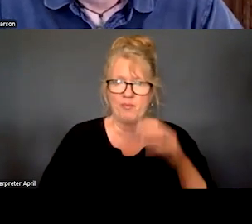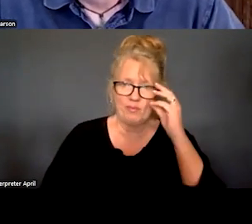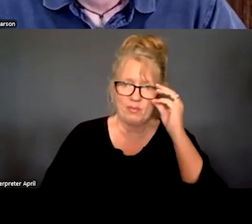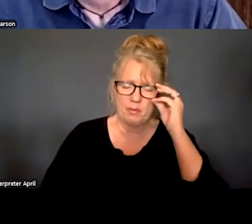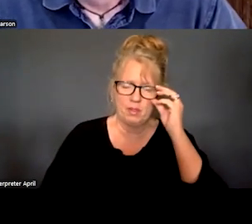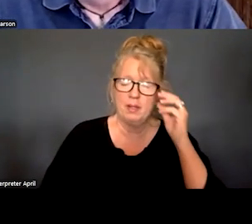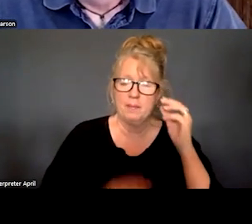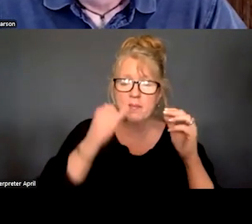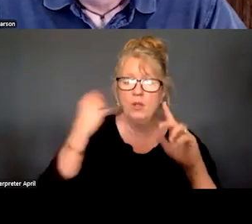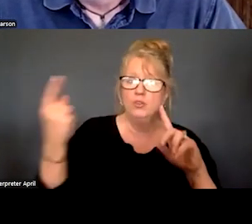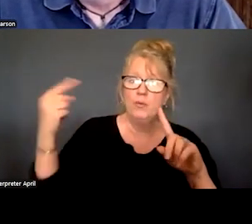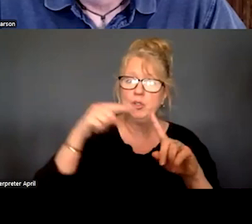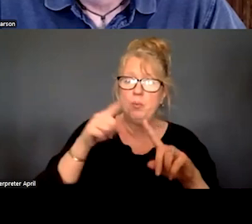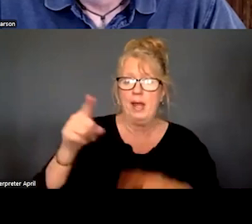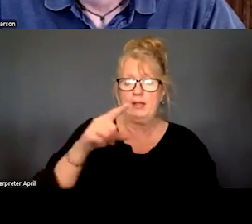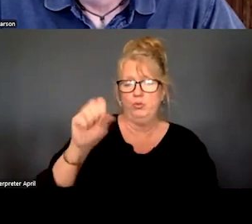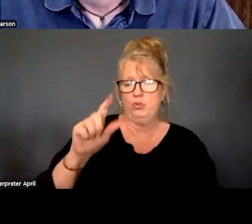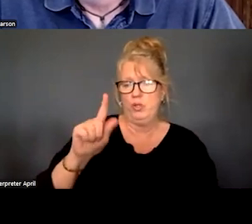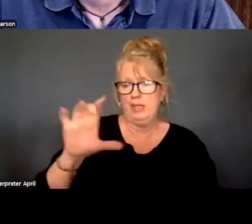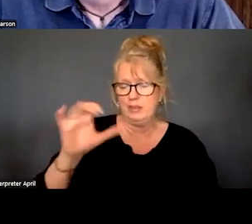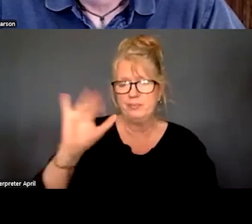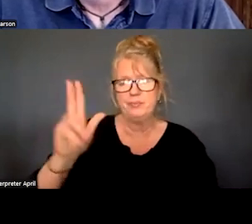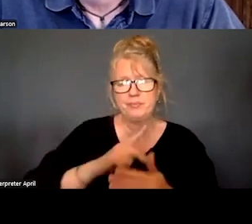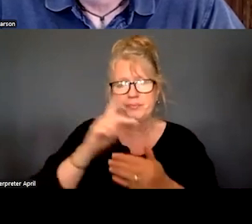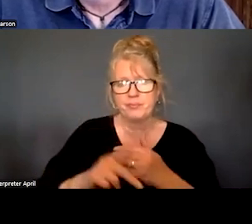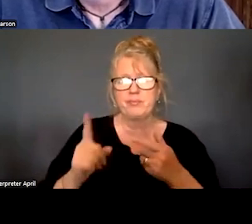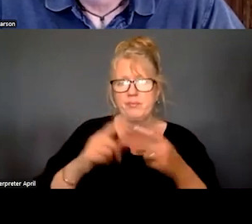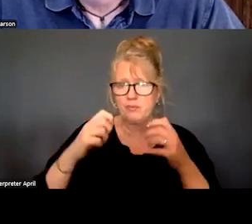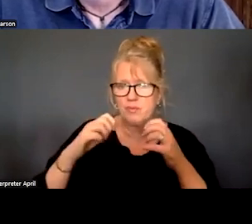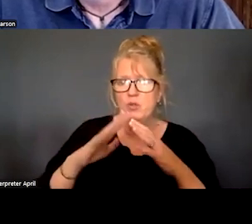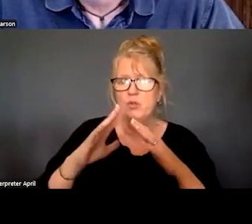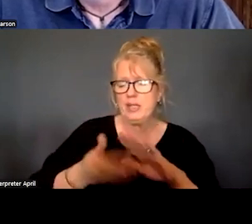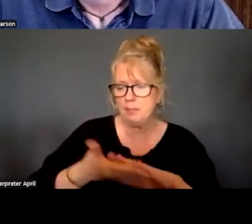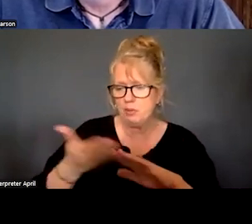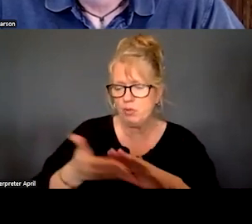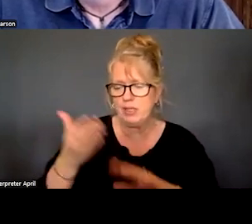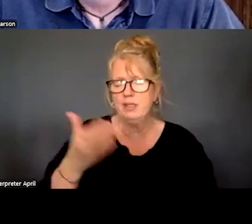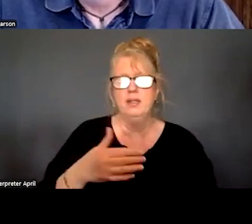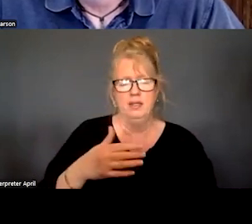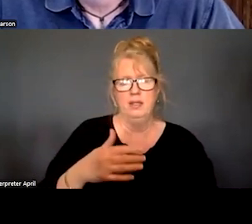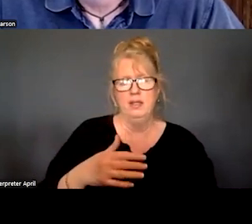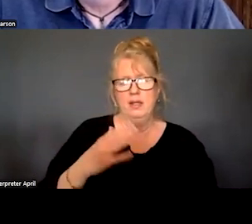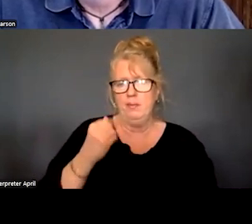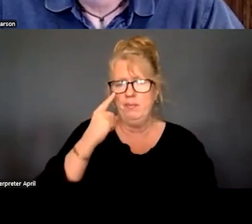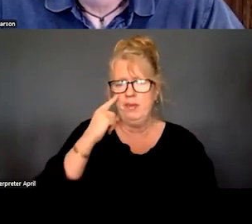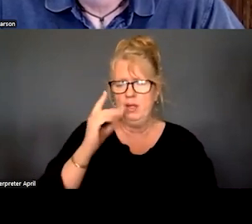if we go back to that Salt Lake City program as they're getting up and running, this will be on par with the